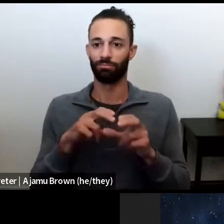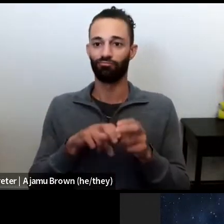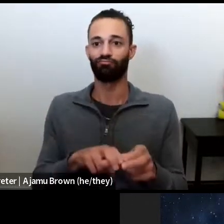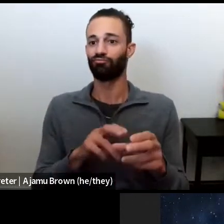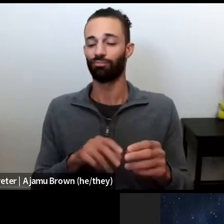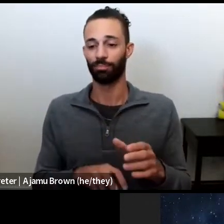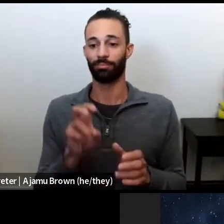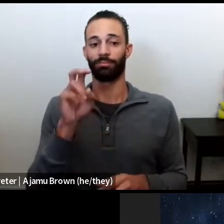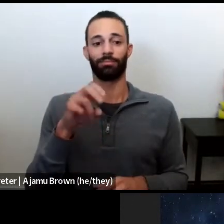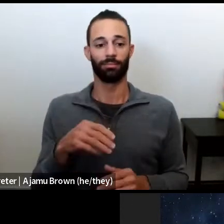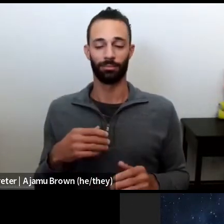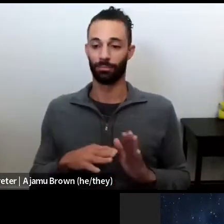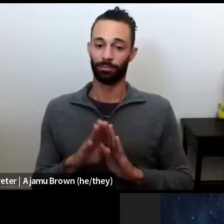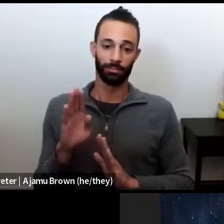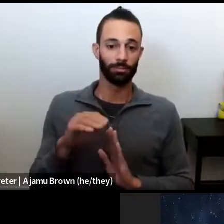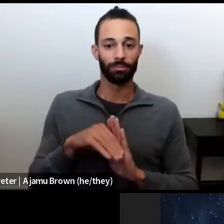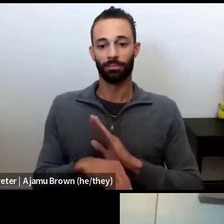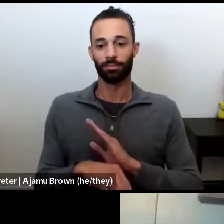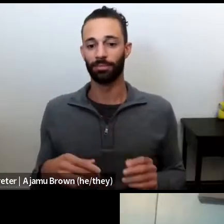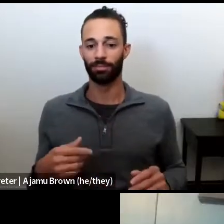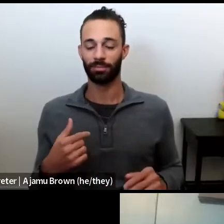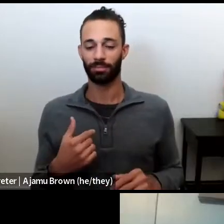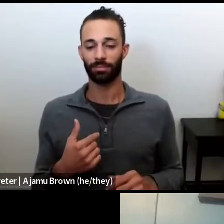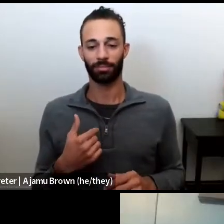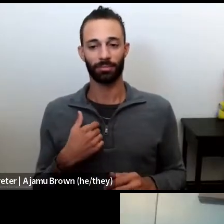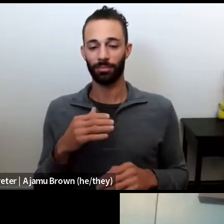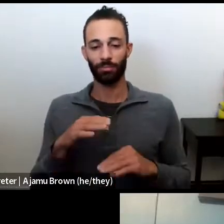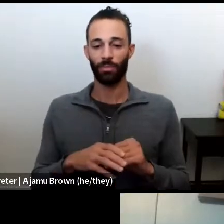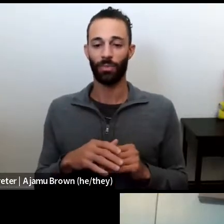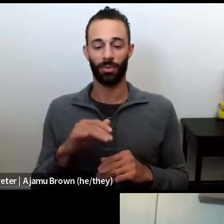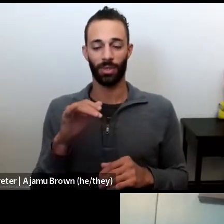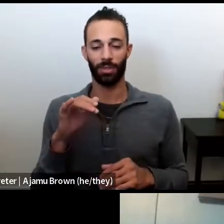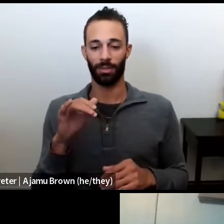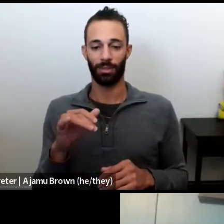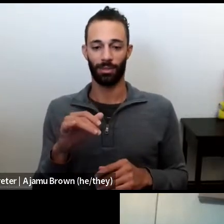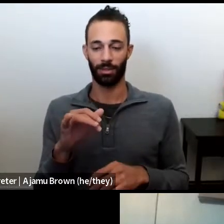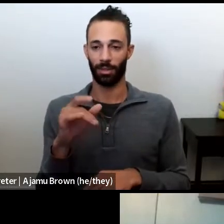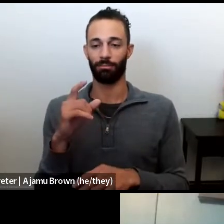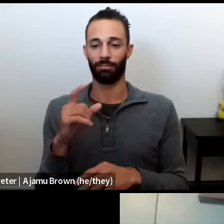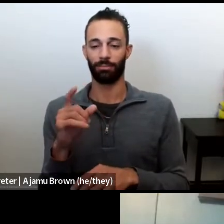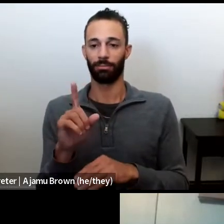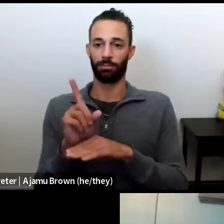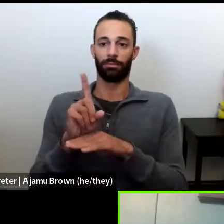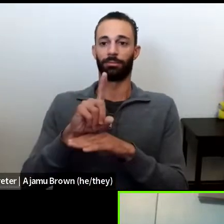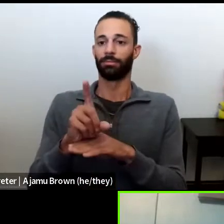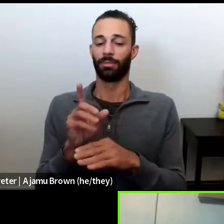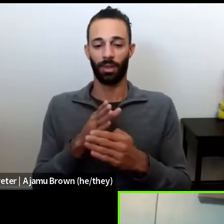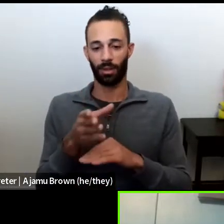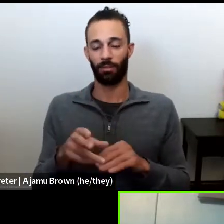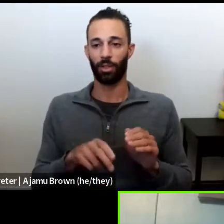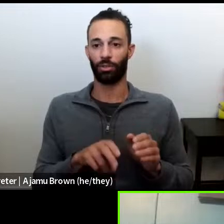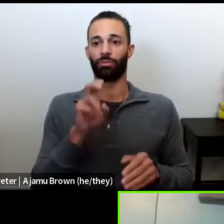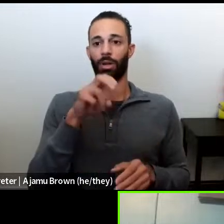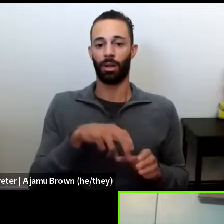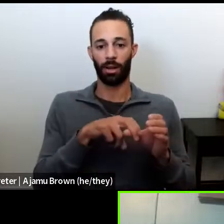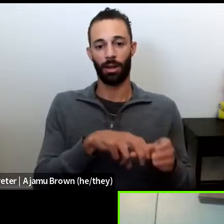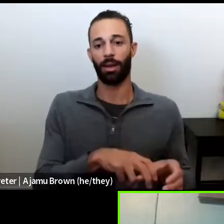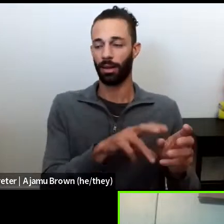Anybody else? I feel like I just was on the scrambler or something and I'm getting off, that shaky feeling.